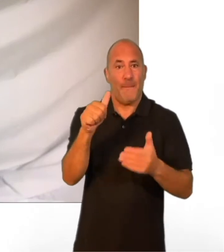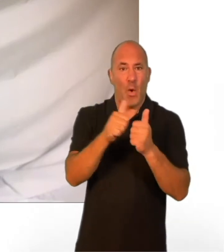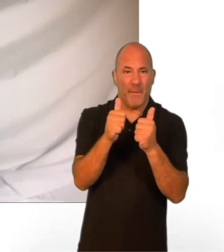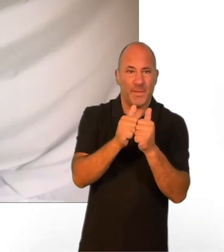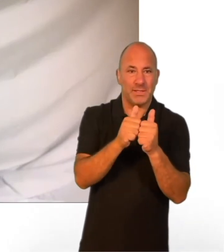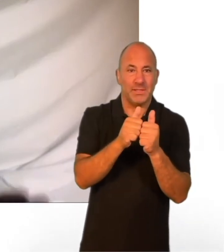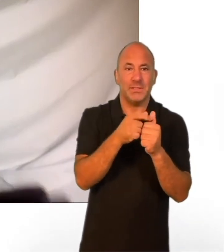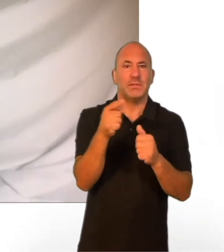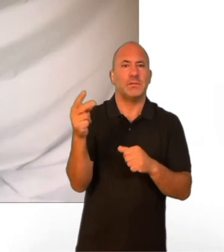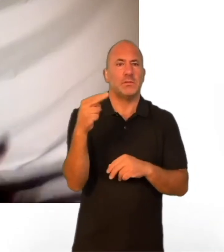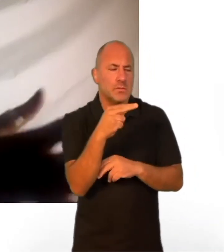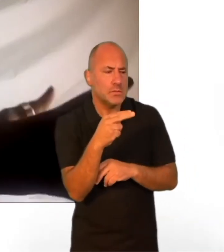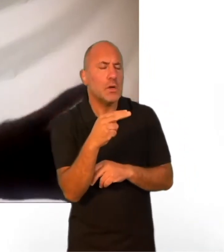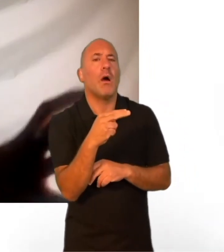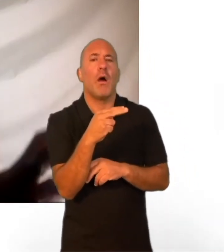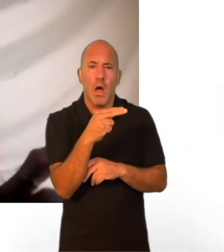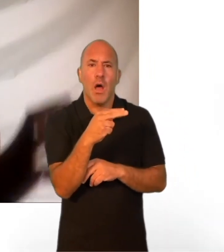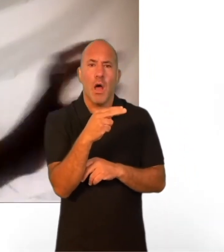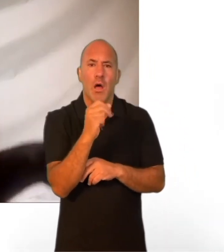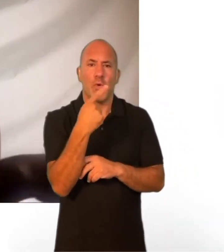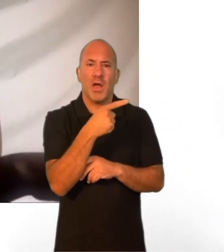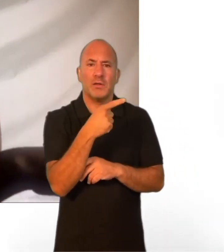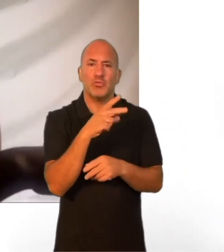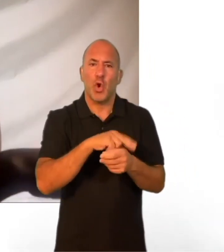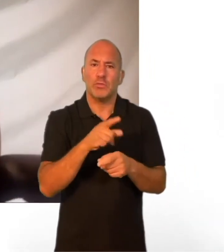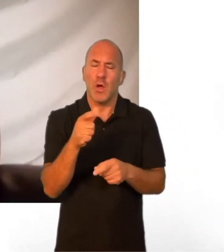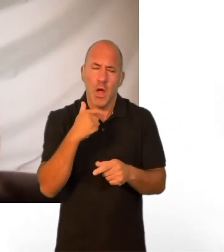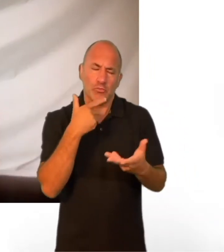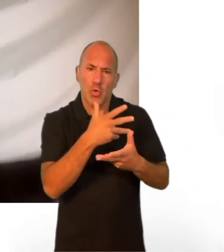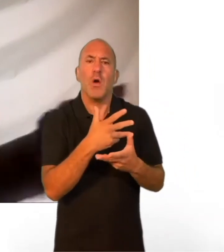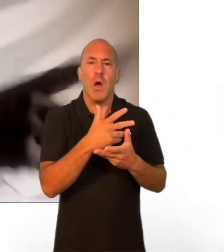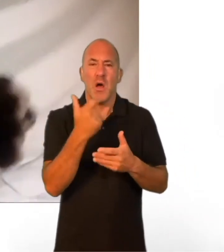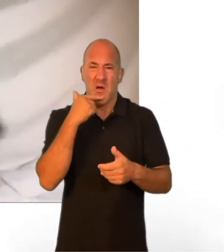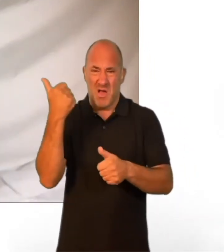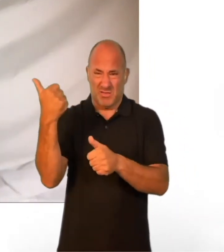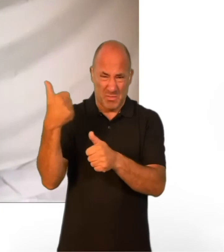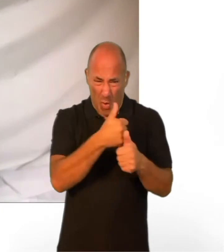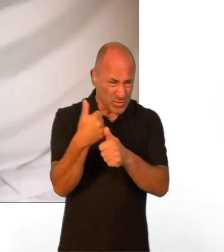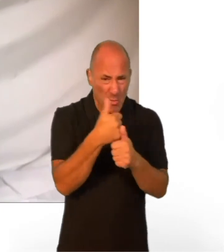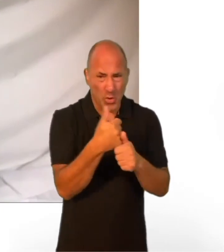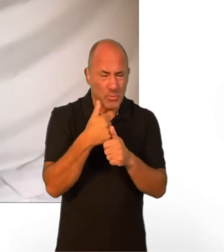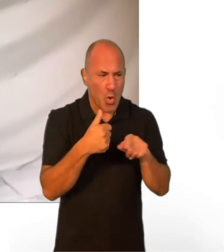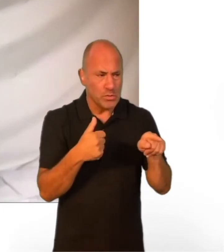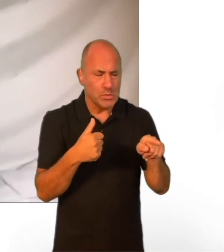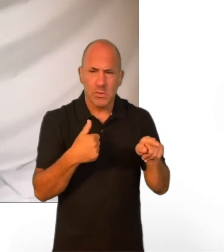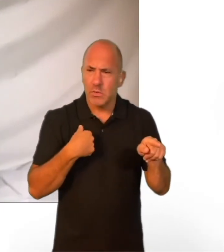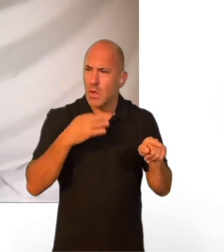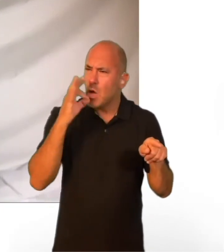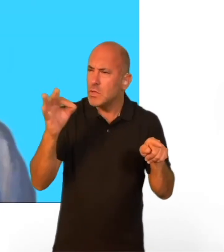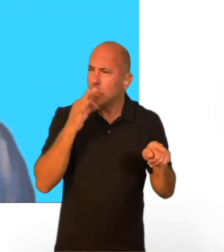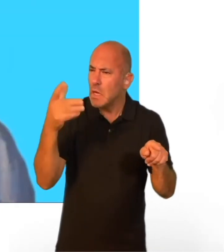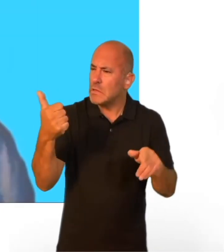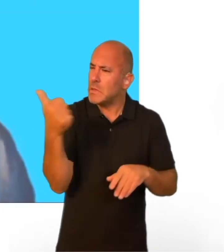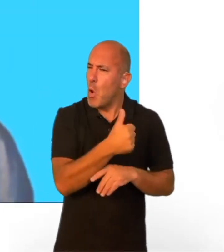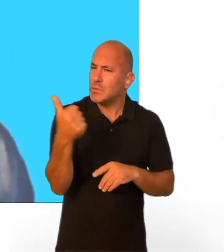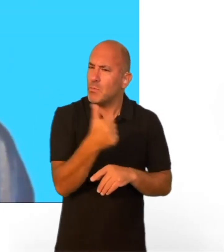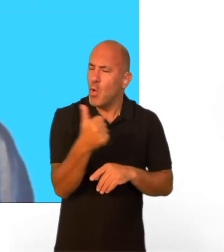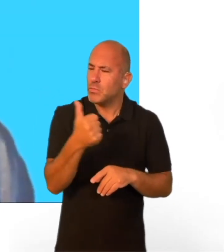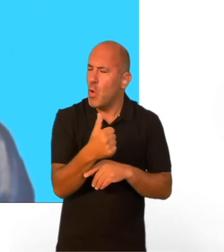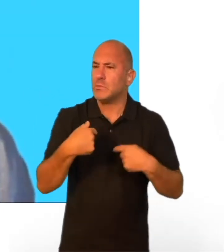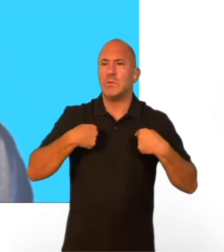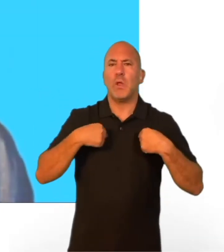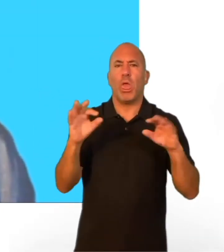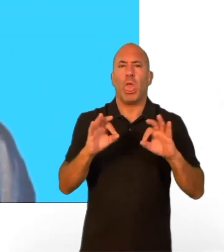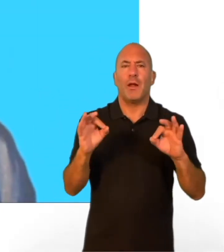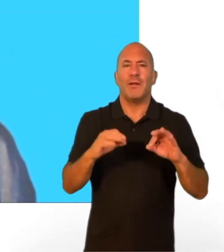And then the doctors would address my friends and give them all the support that I was asking for. I mean, I remember it happened